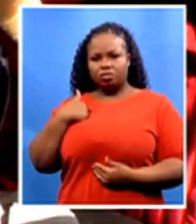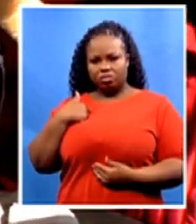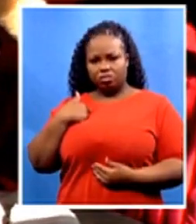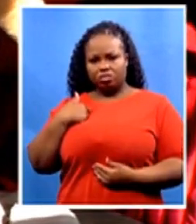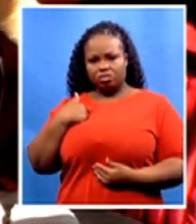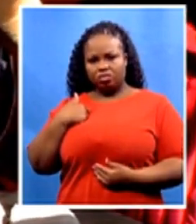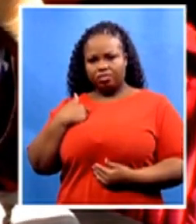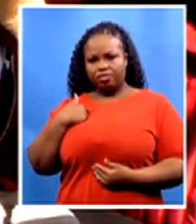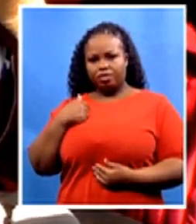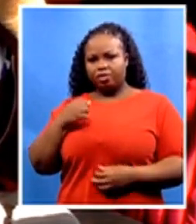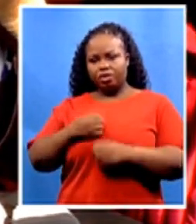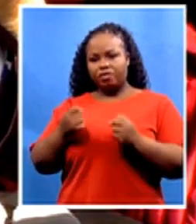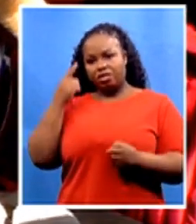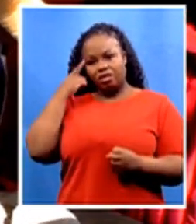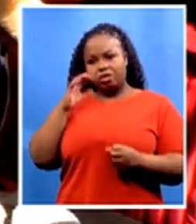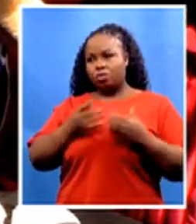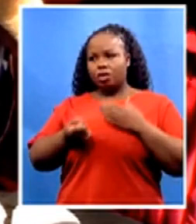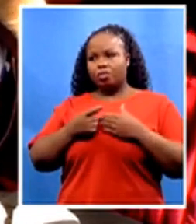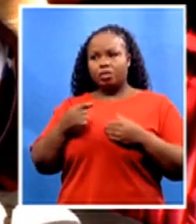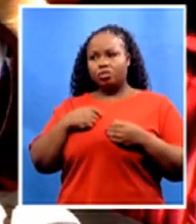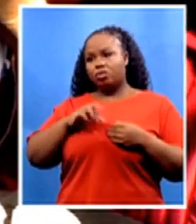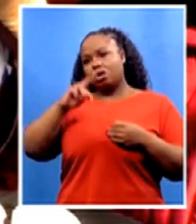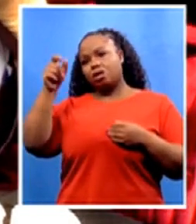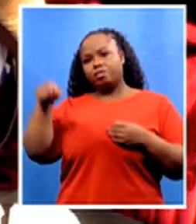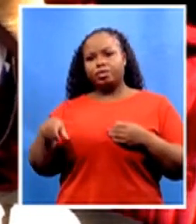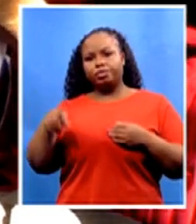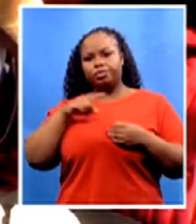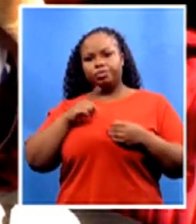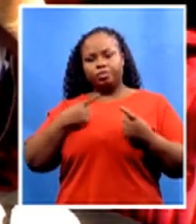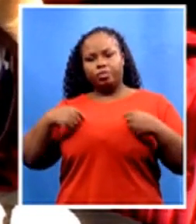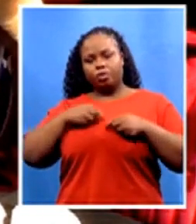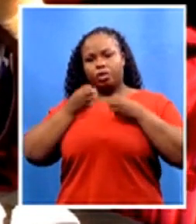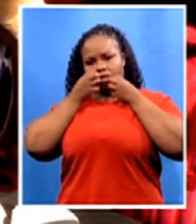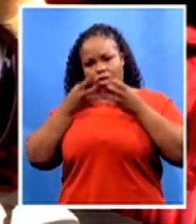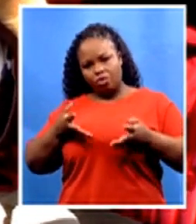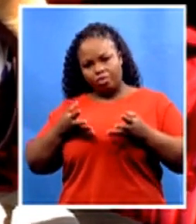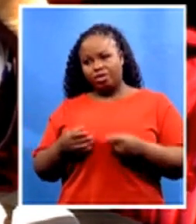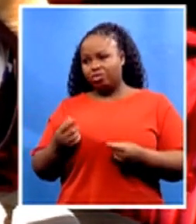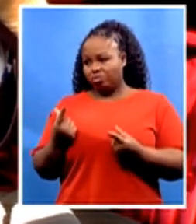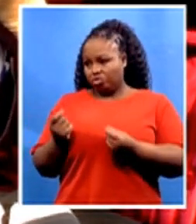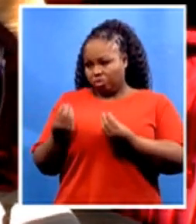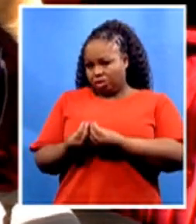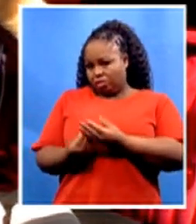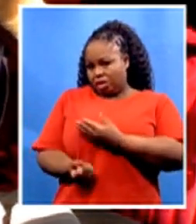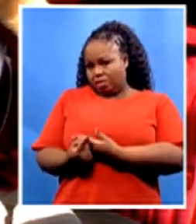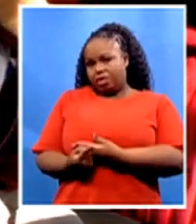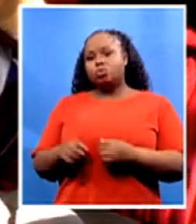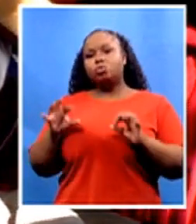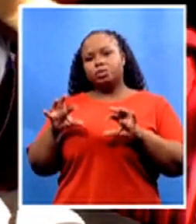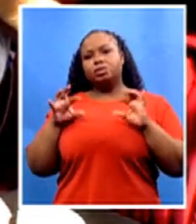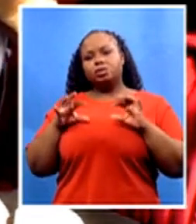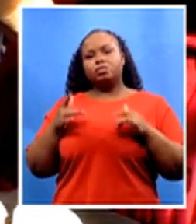manje singabomakhosi kuzokwenzeka into ezinje, siyasaba, sisabela impilo zethu ngoba